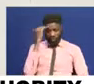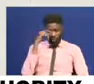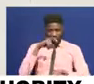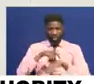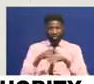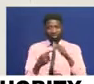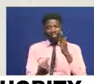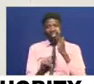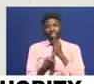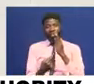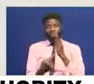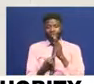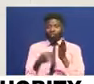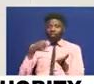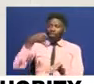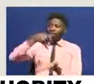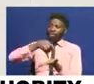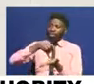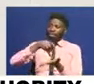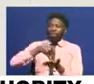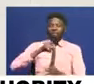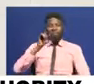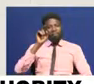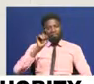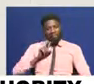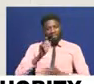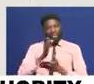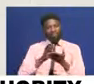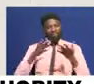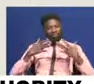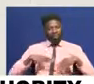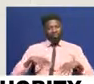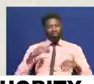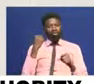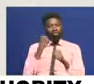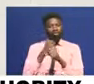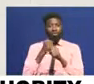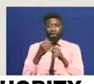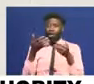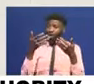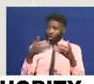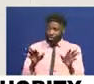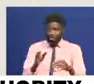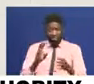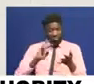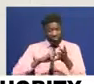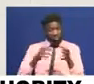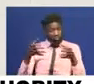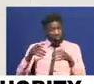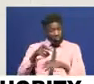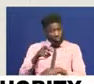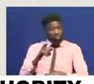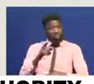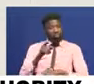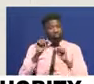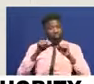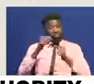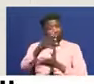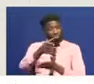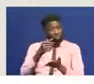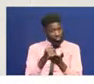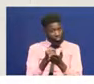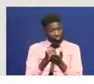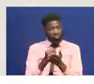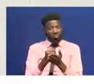involved, there must be some casualties along the process. And so these are the people that you're saying that are likely to be absorbed in